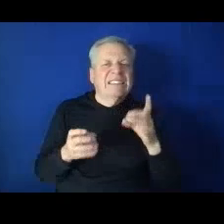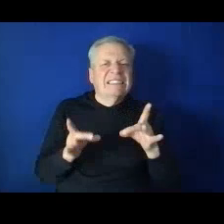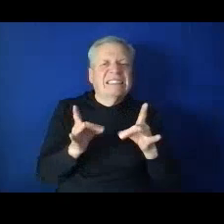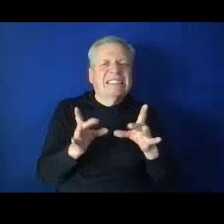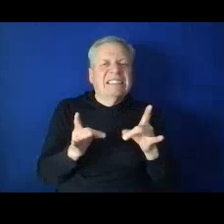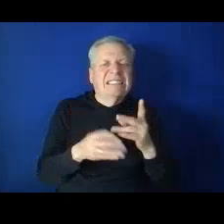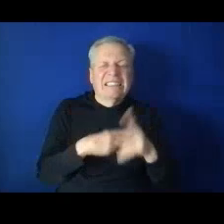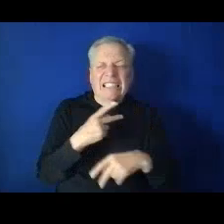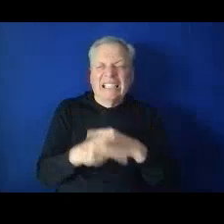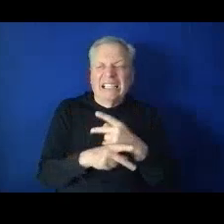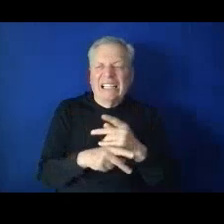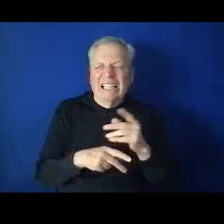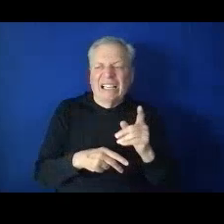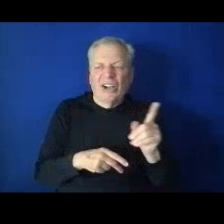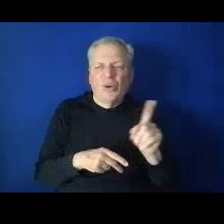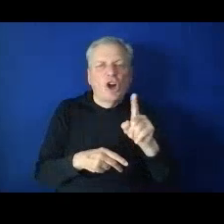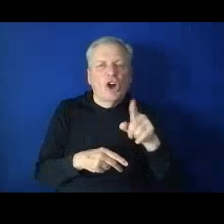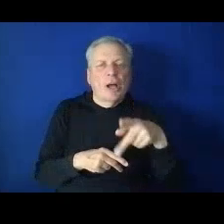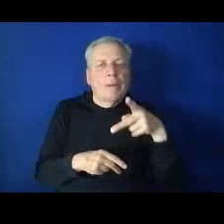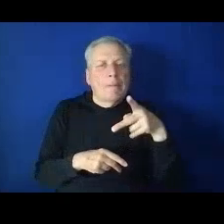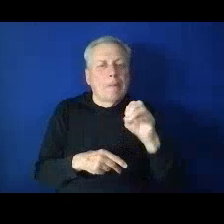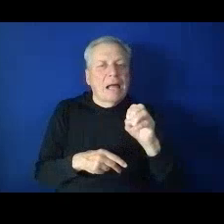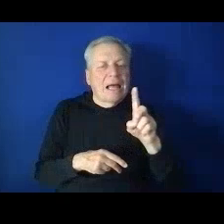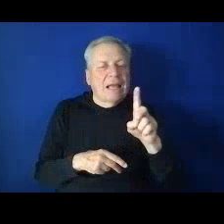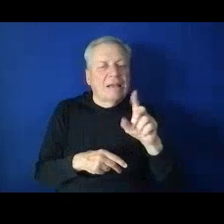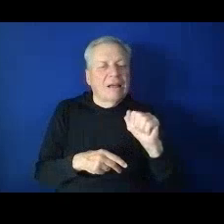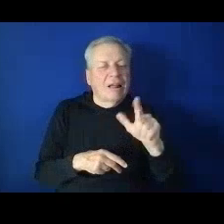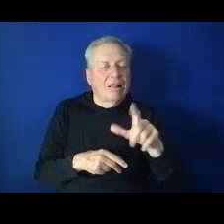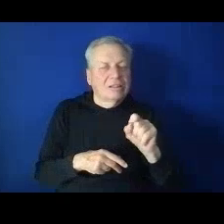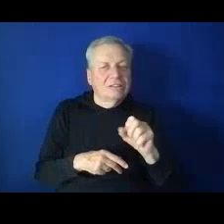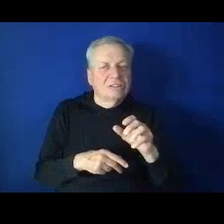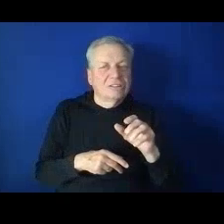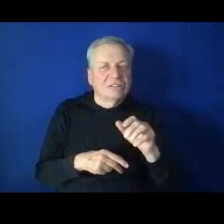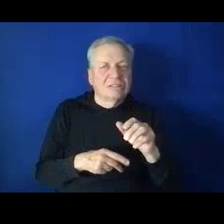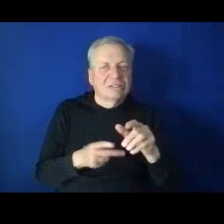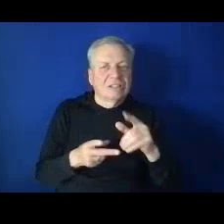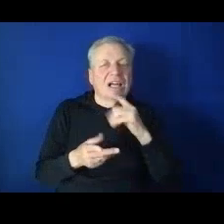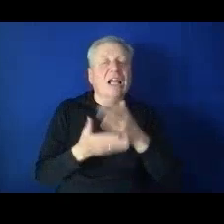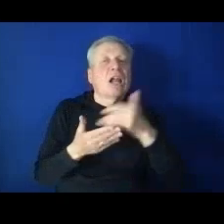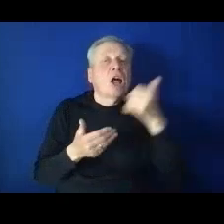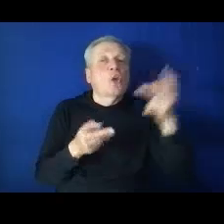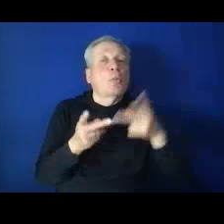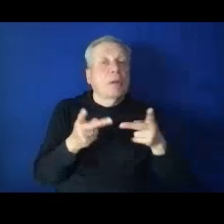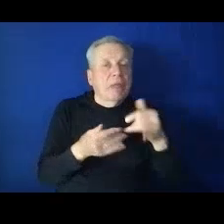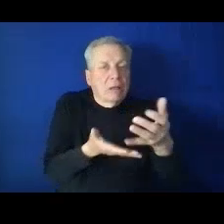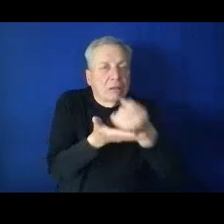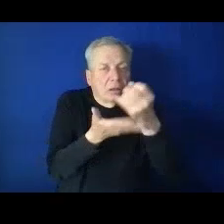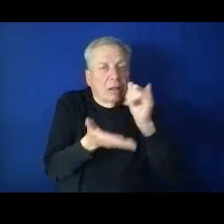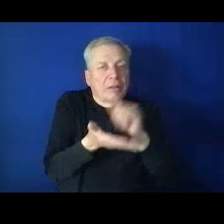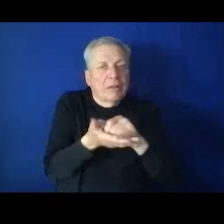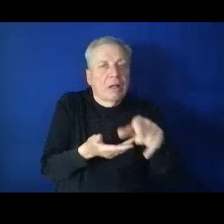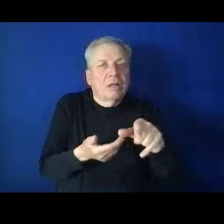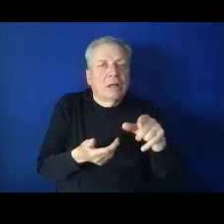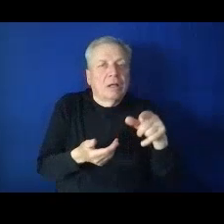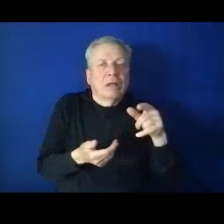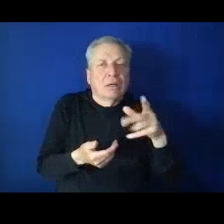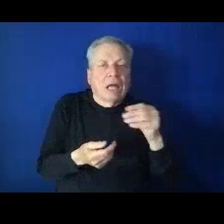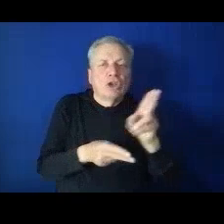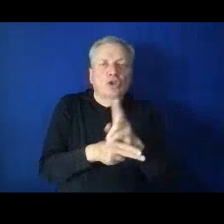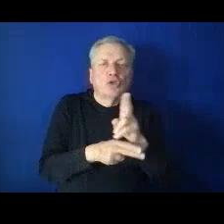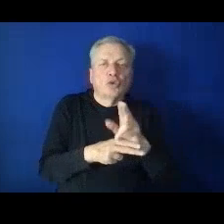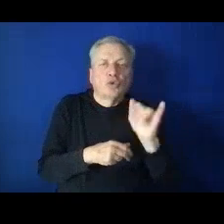of around where the petals are. And in other countries, they harvest this turpentine and use